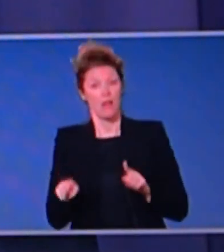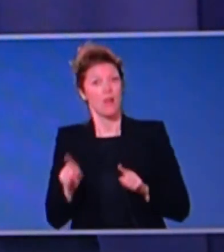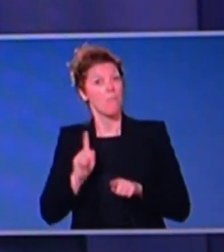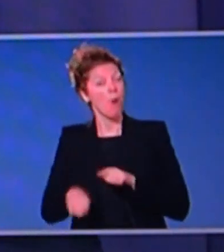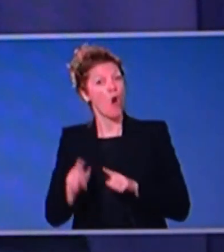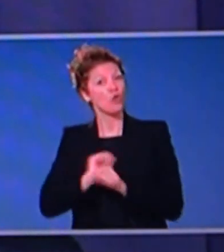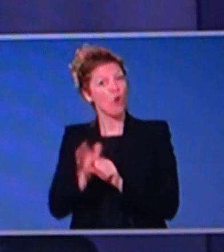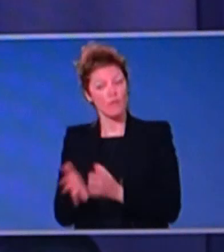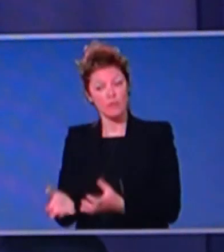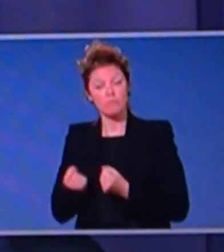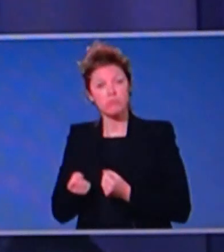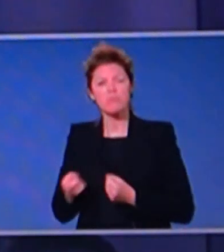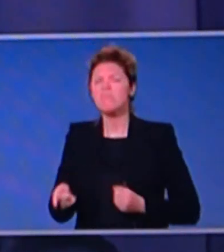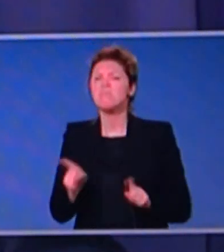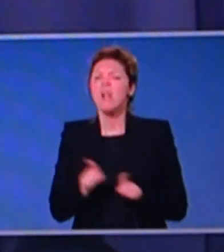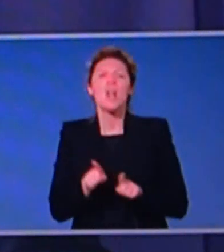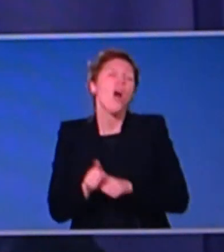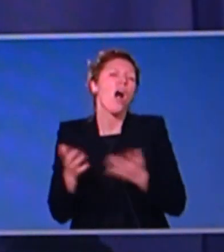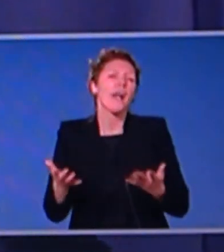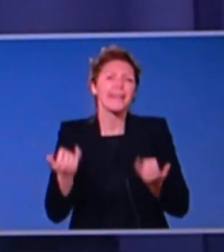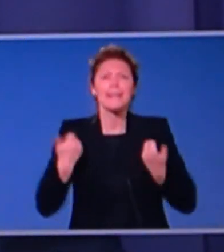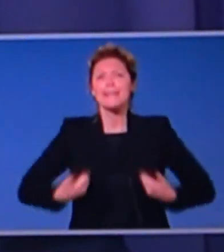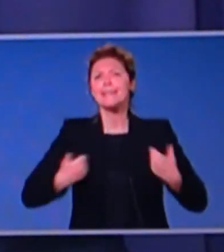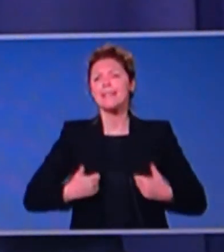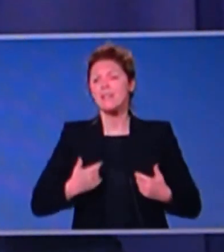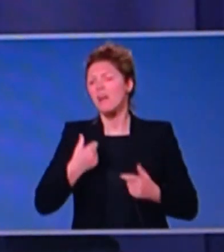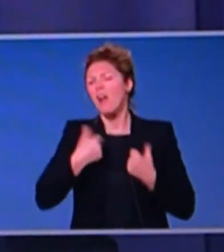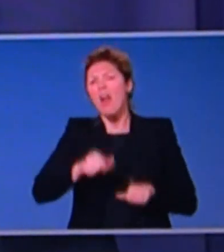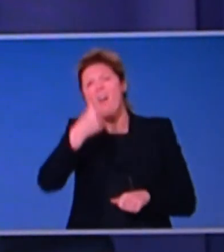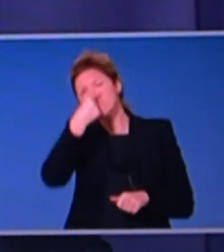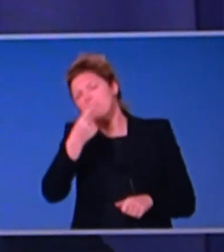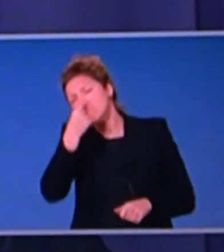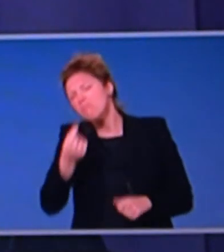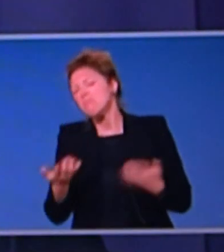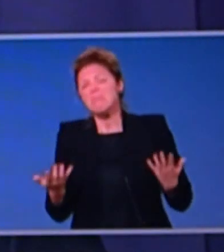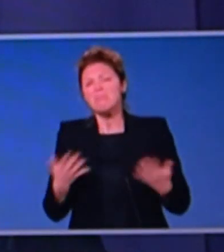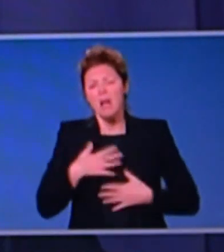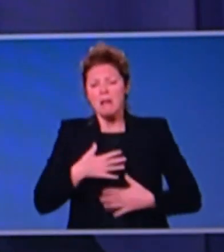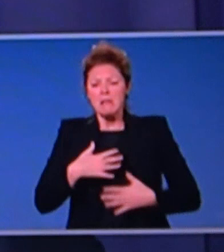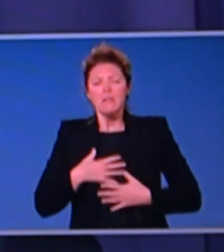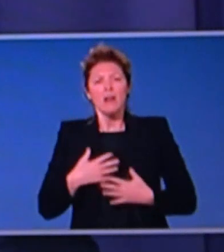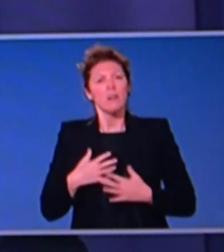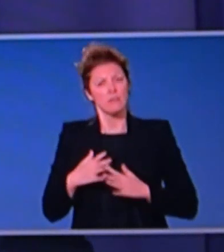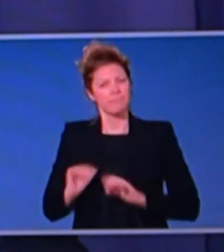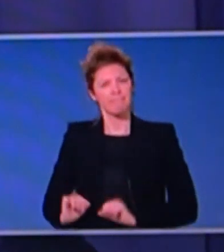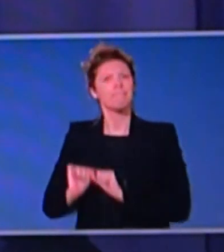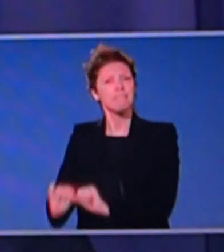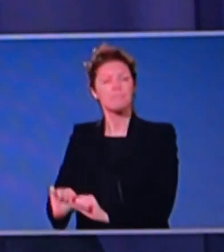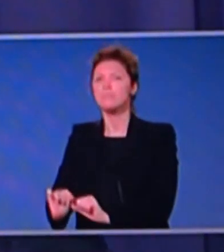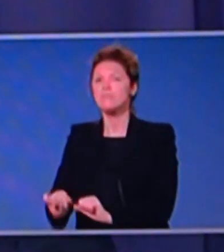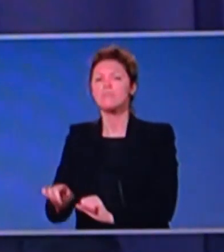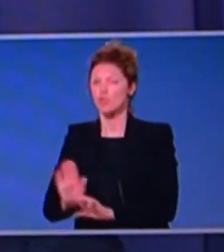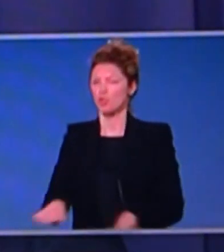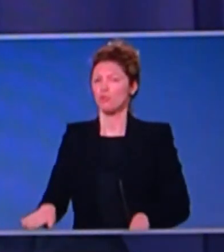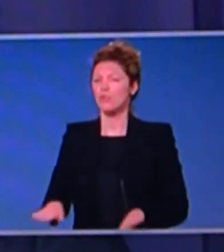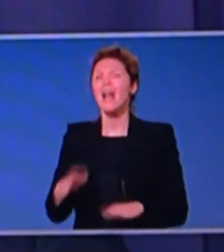coronavirus as compared to a normal respiratory ailment, a flu or something like that, is much, much, much lower. So undoubtedly there will be